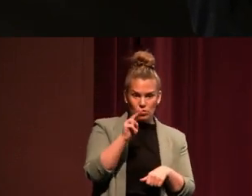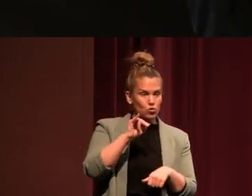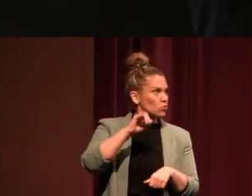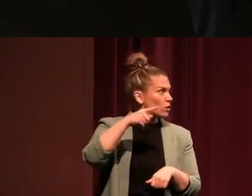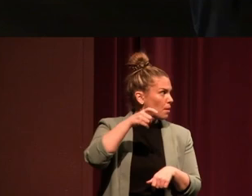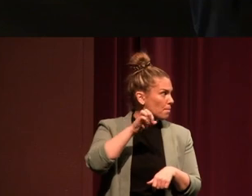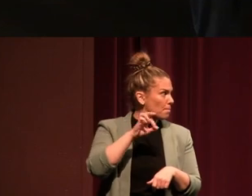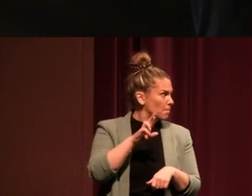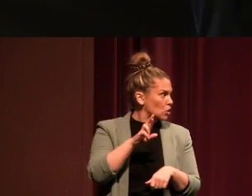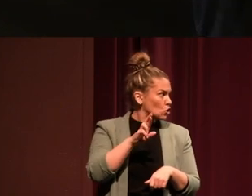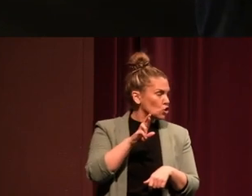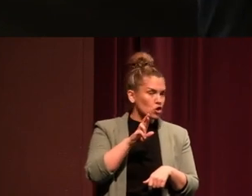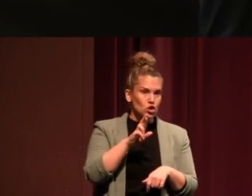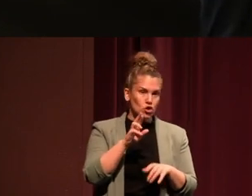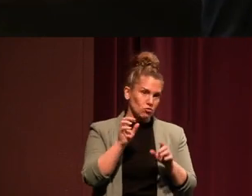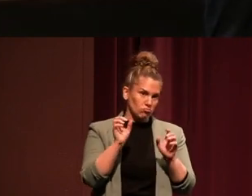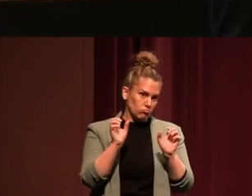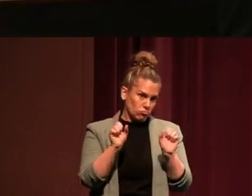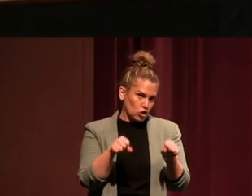rangelands. Thanks.